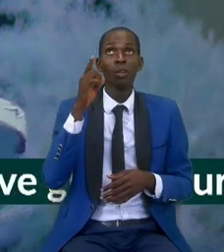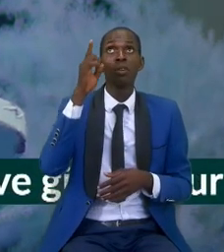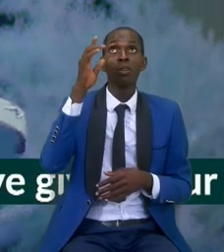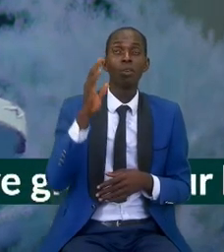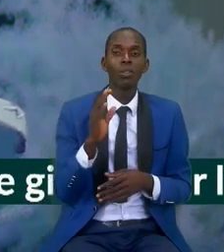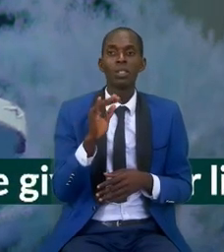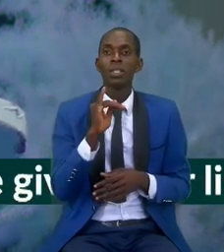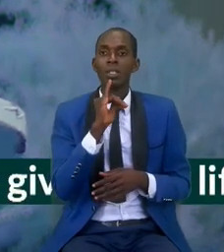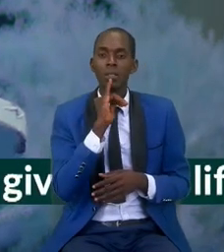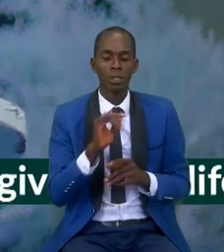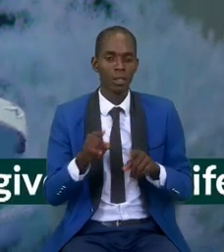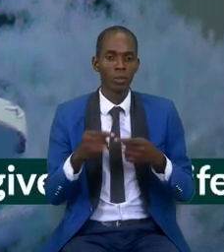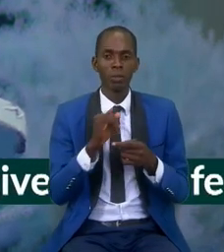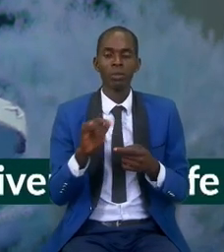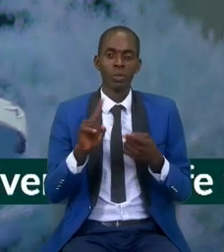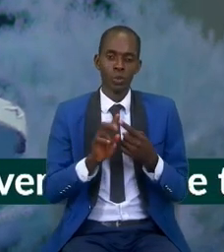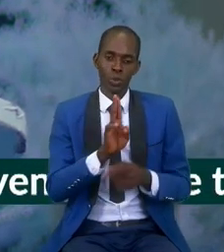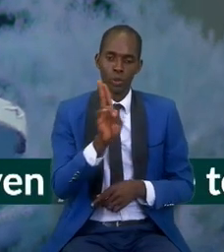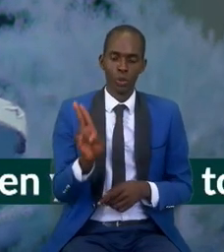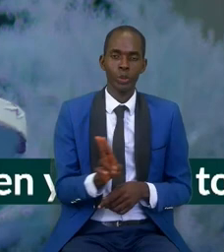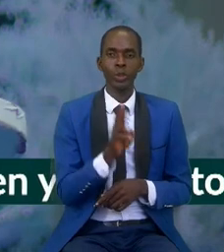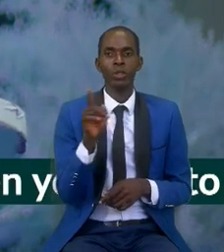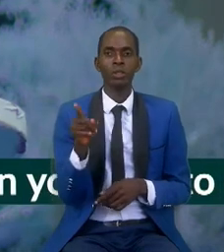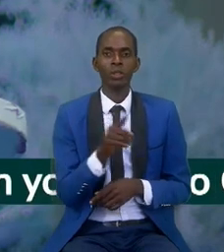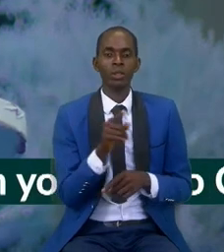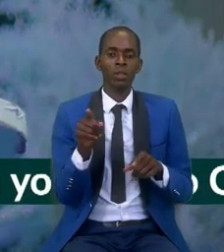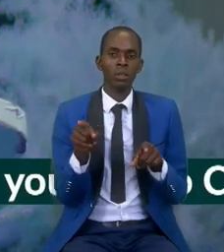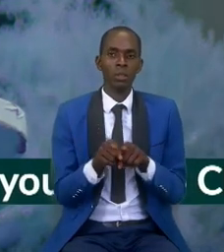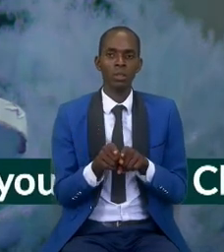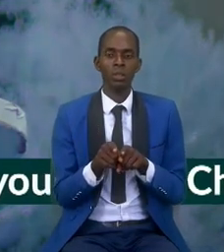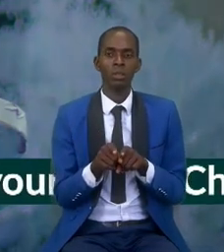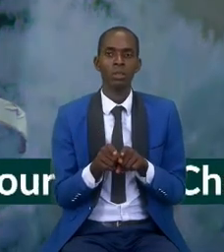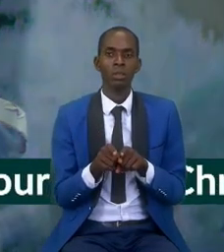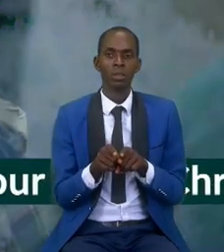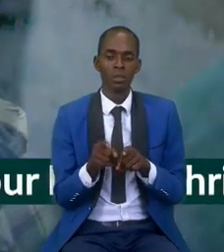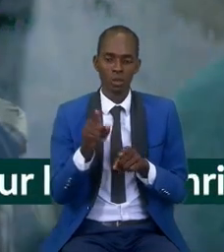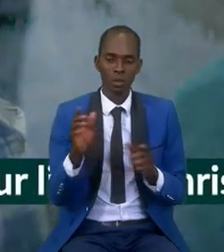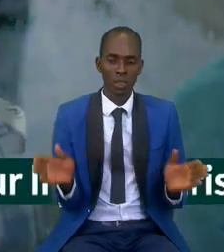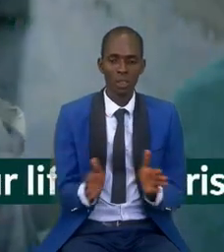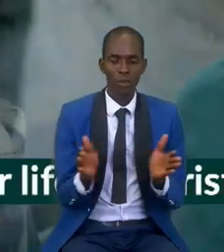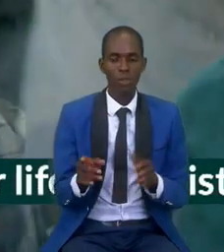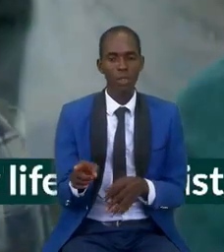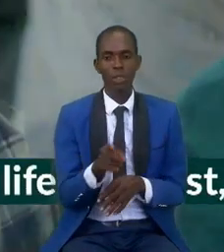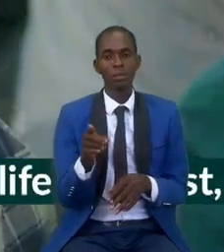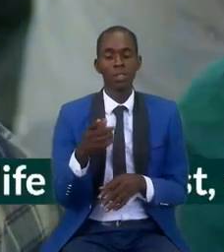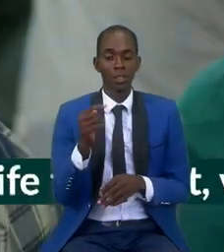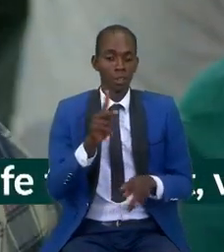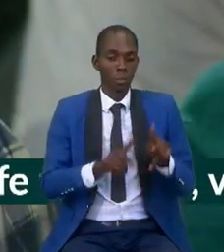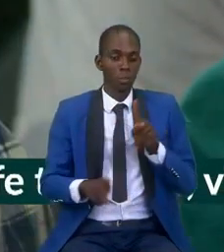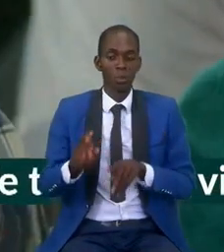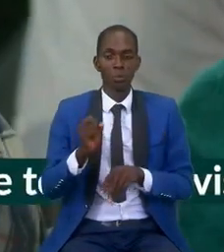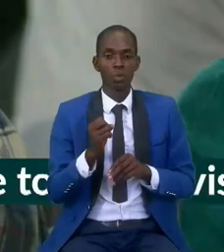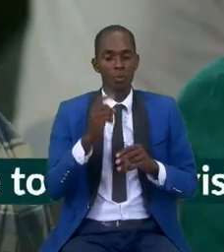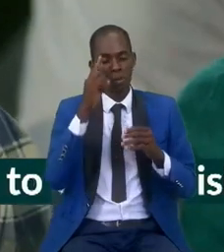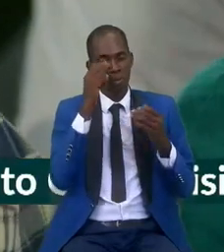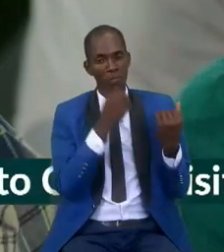encourage them their faith we connect and Heaven We bless